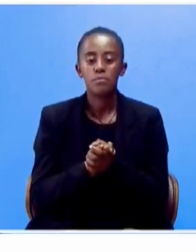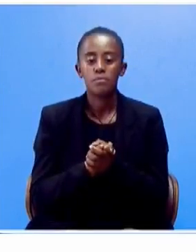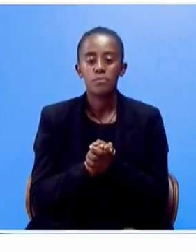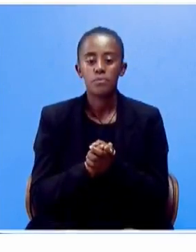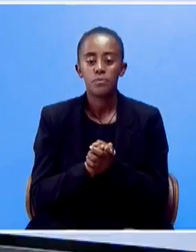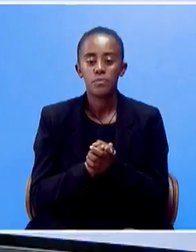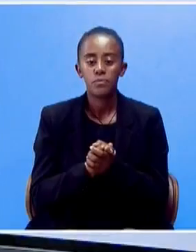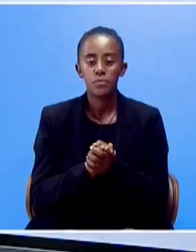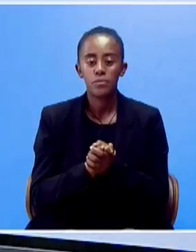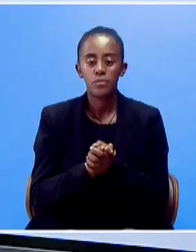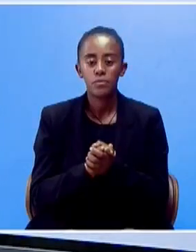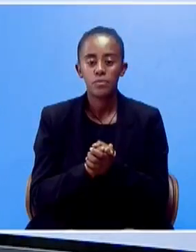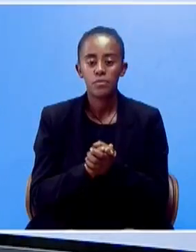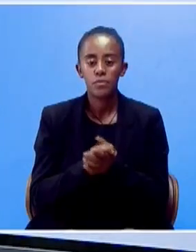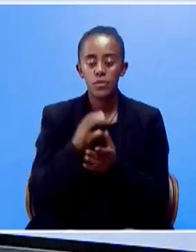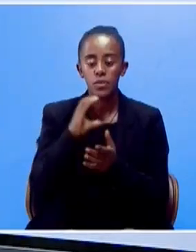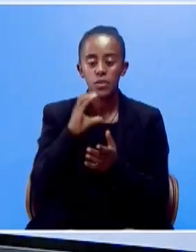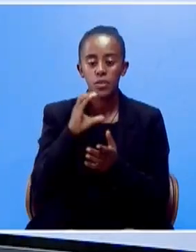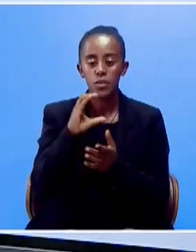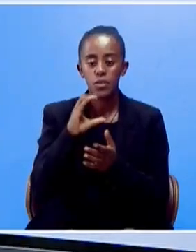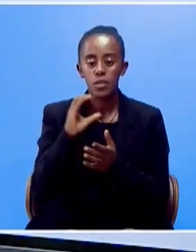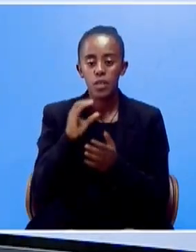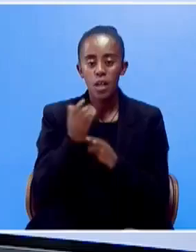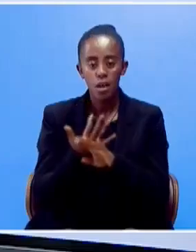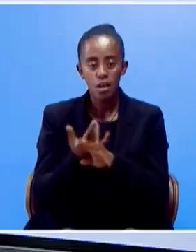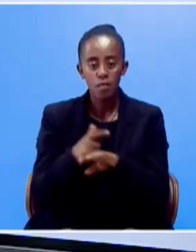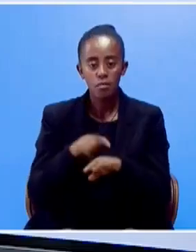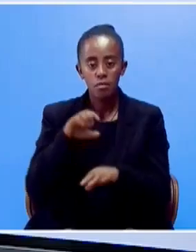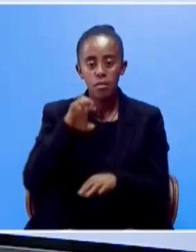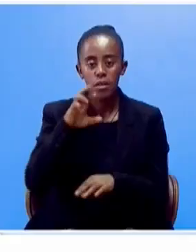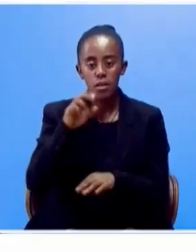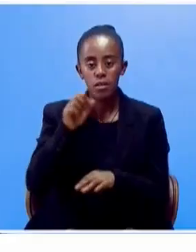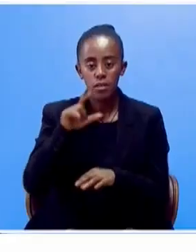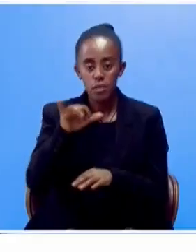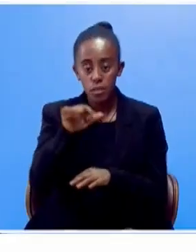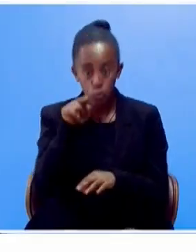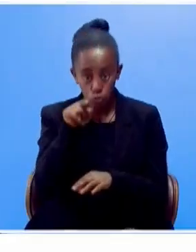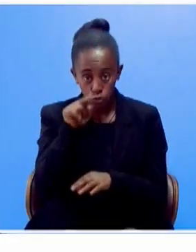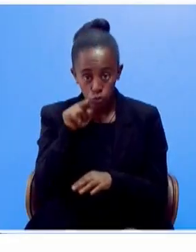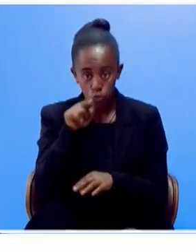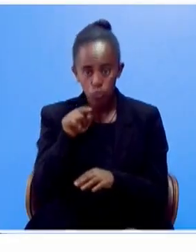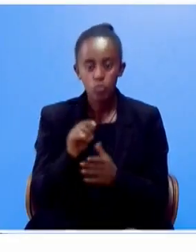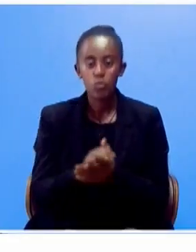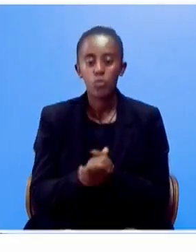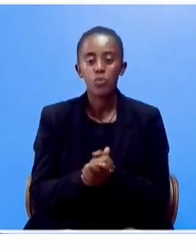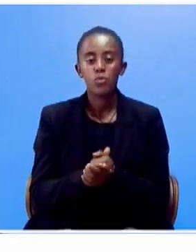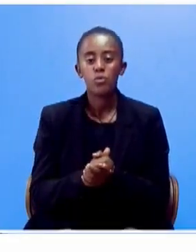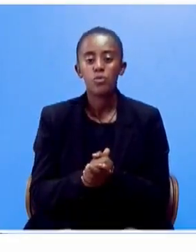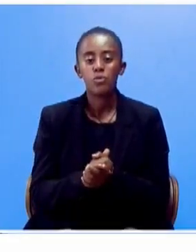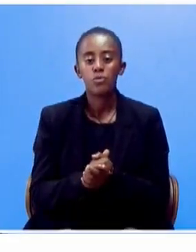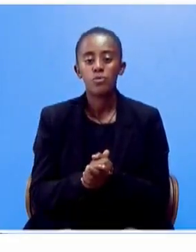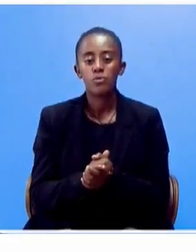Yeah? Since you came early, yes? You